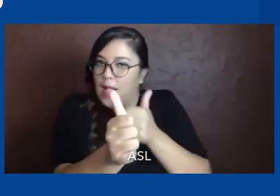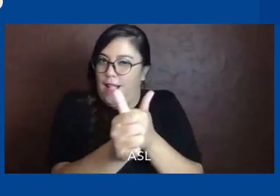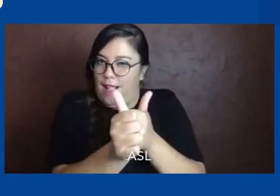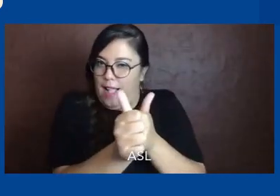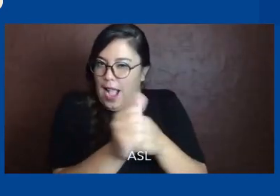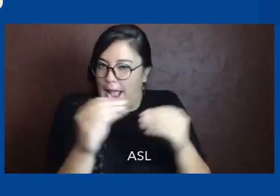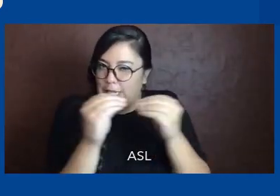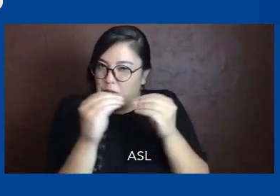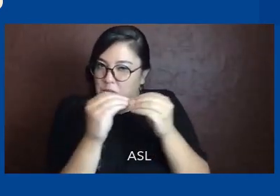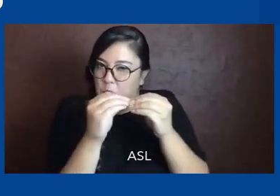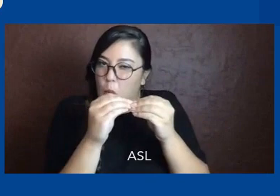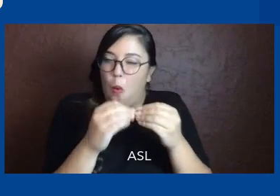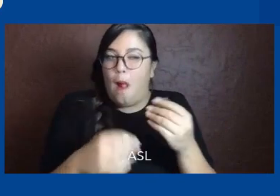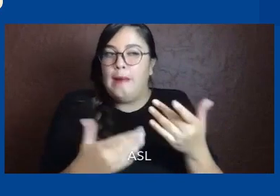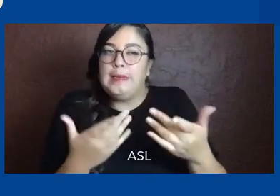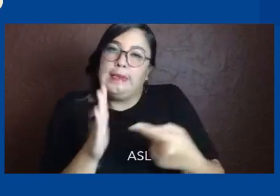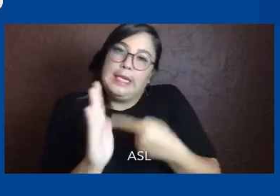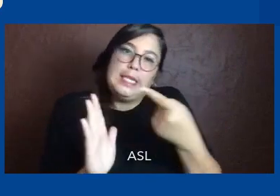like feeling like